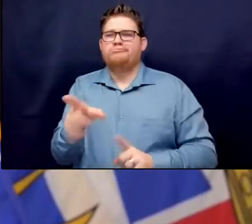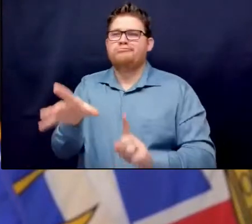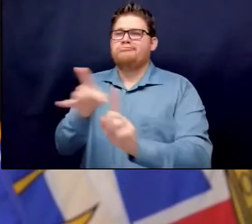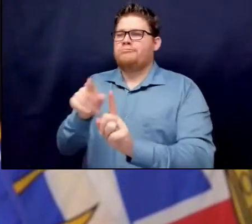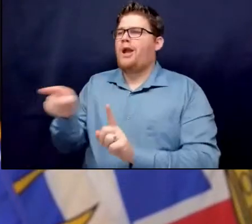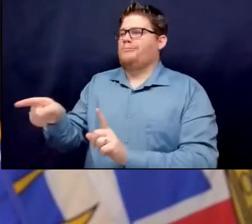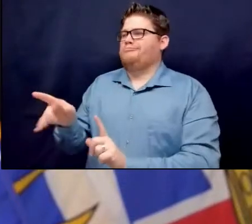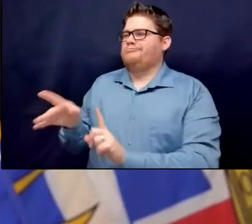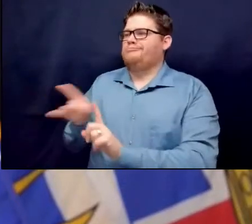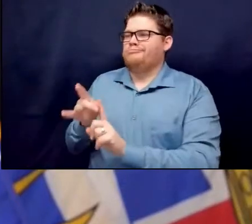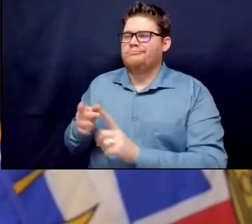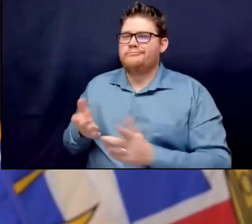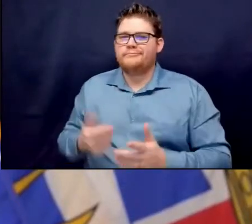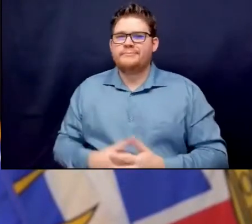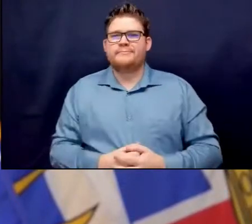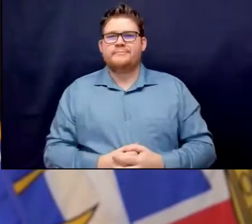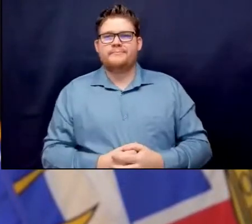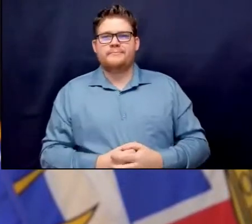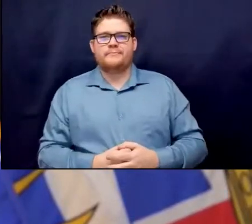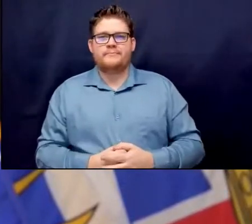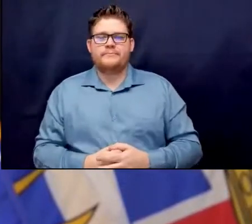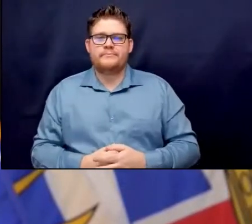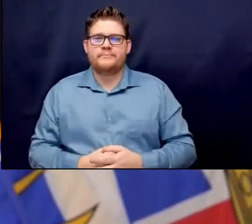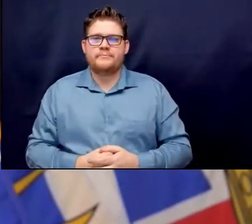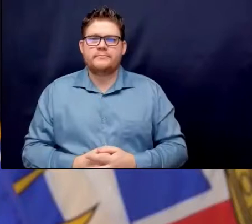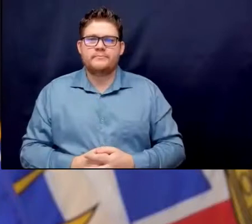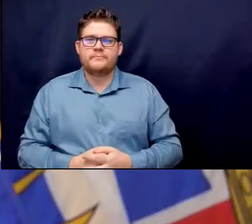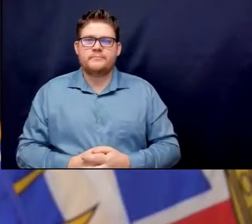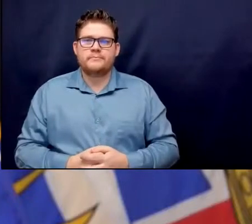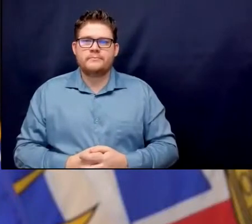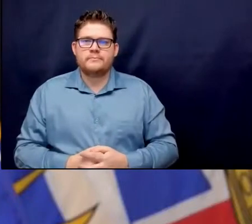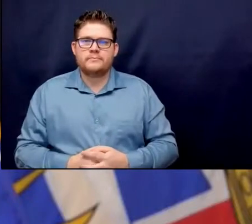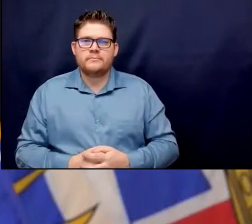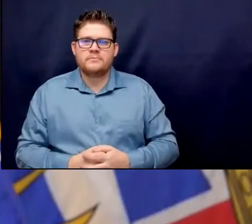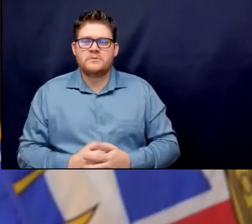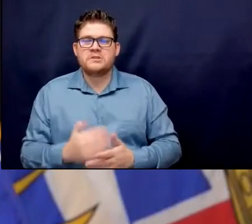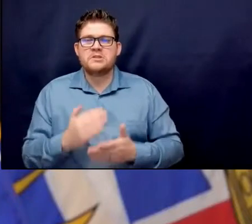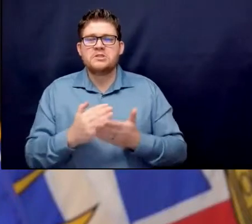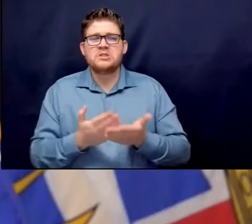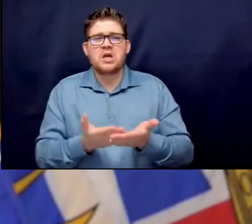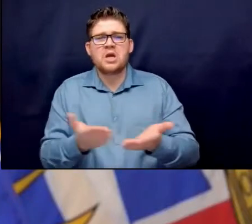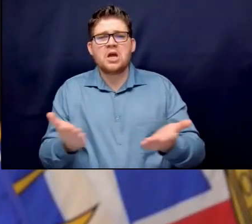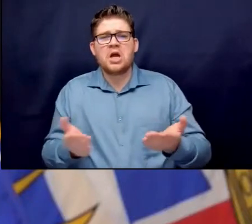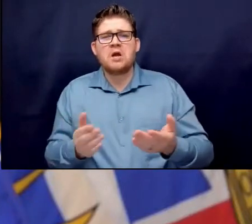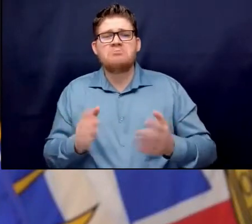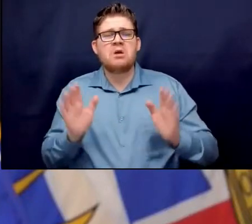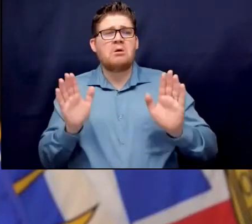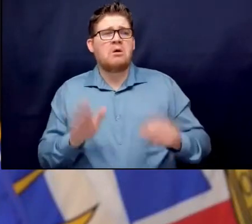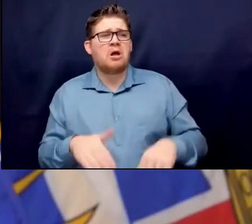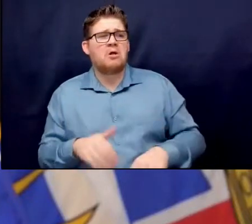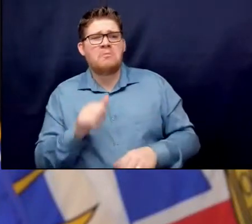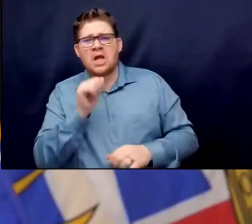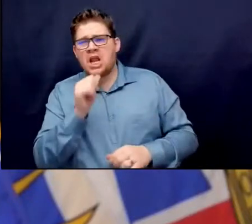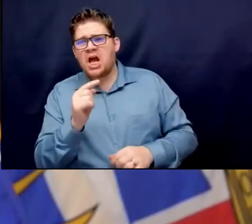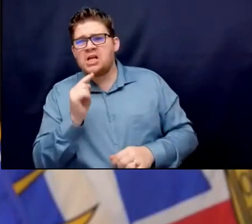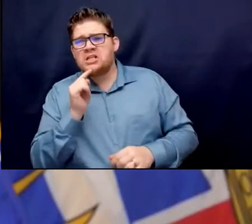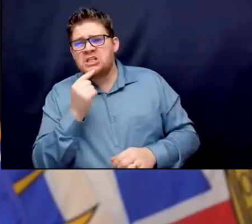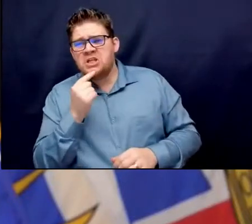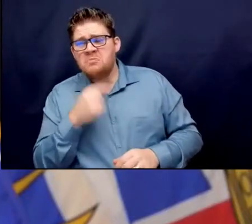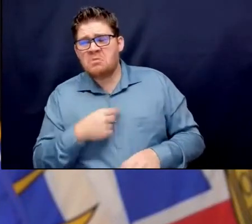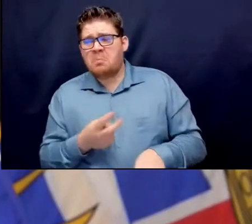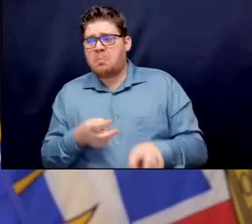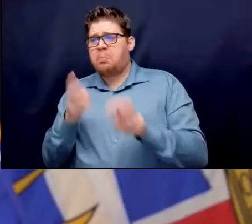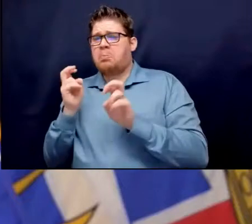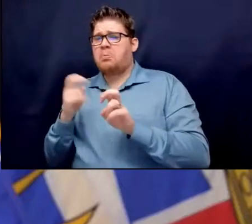young people, including some of the young people in my life, it actually has been a big deal. They may not have ended up in hospital